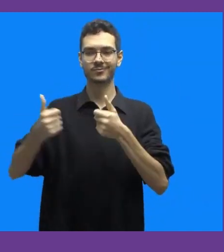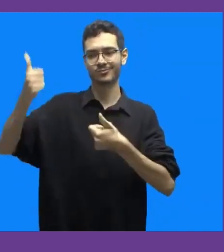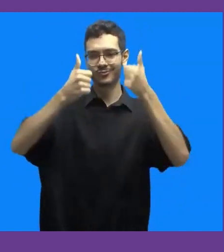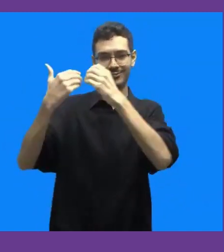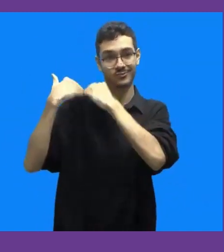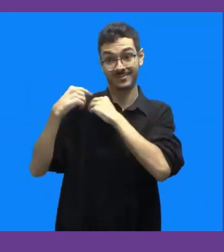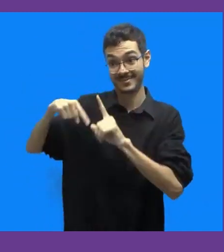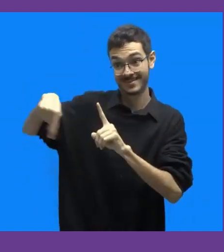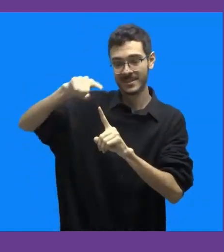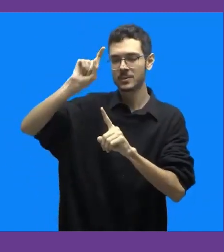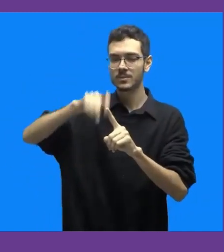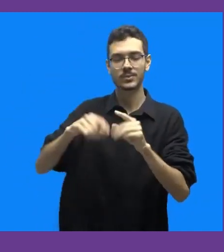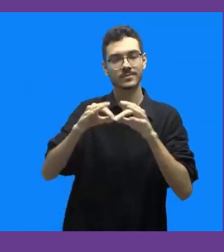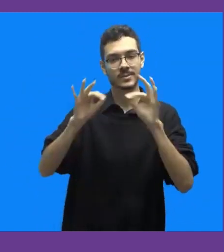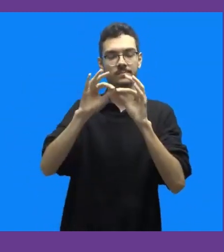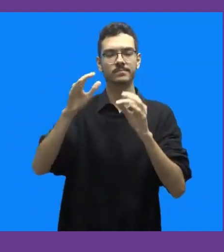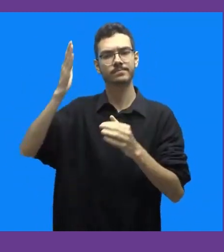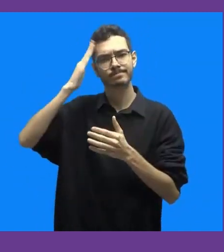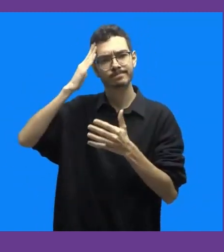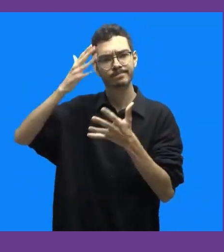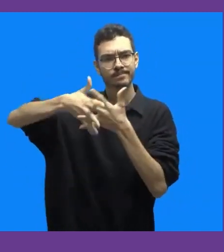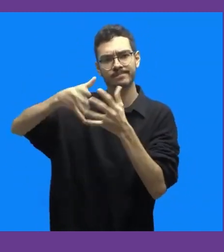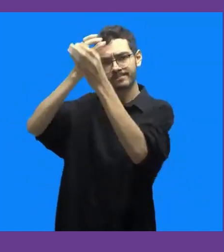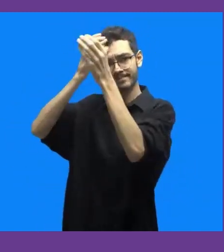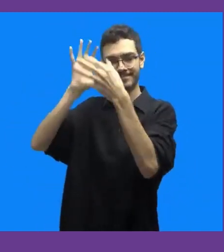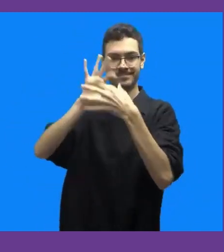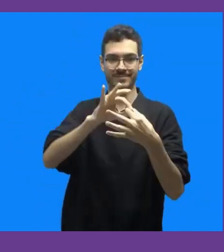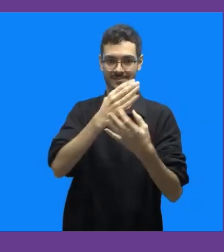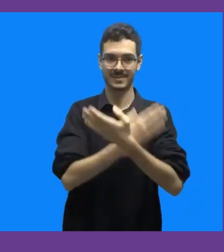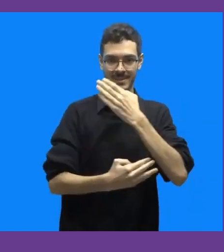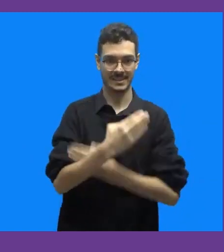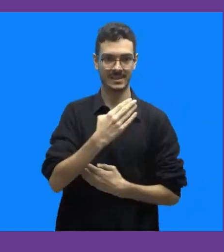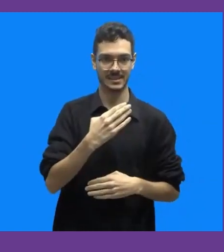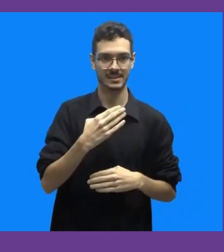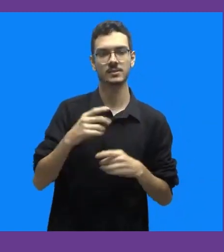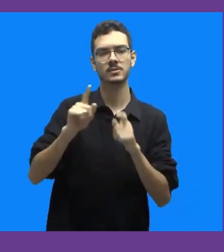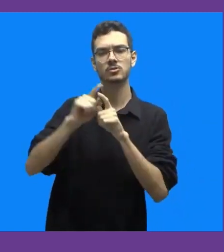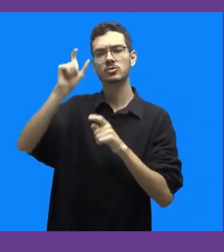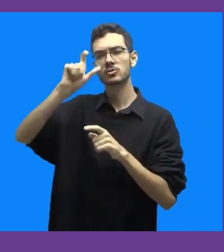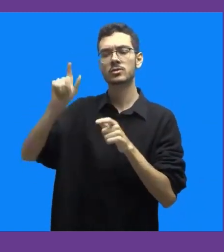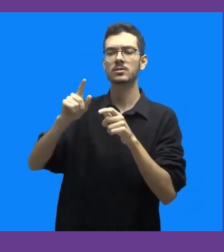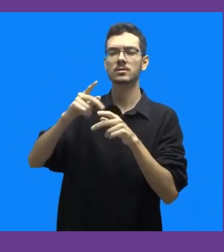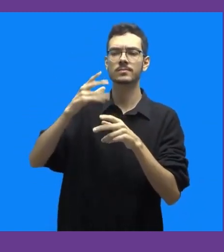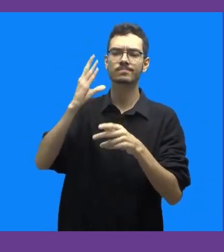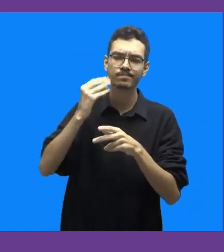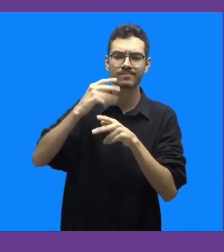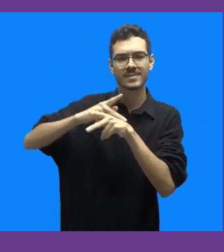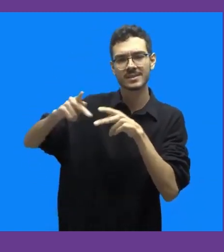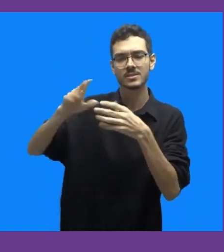that are already working on universal design and other tools to make environments